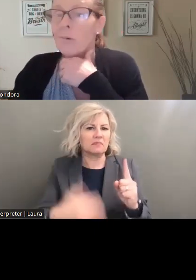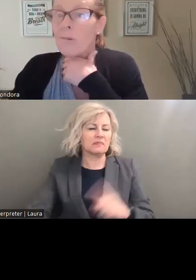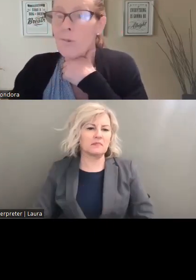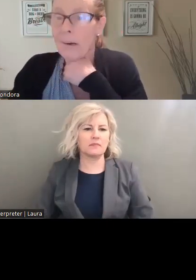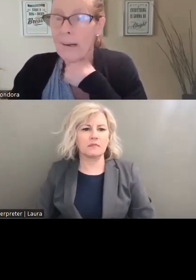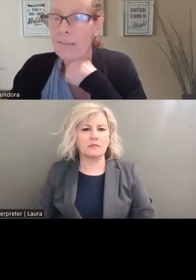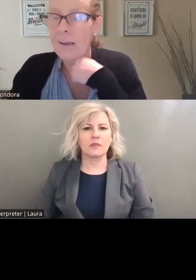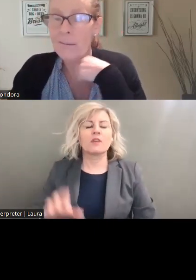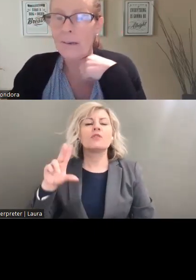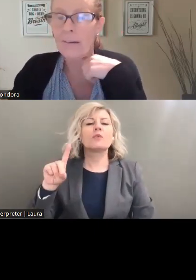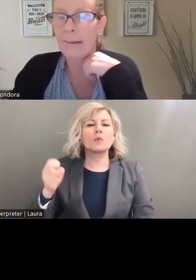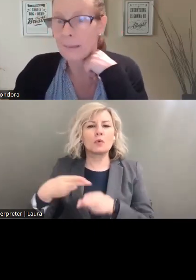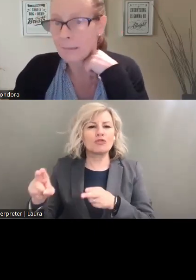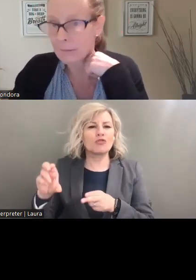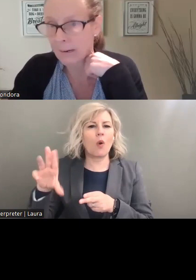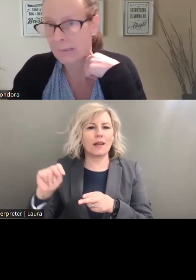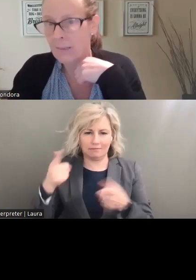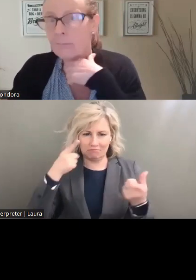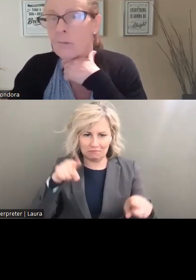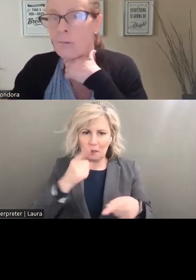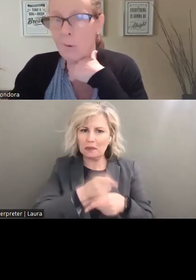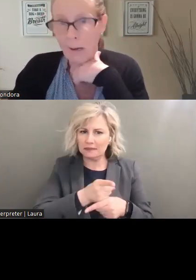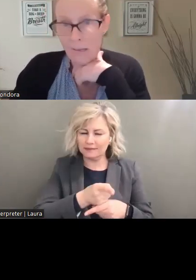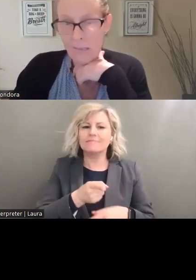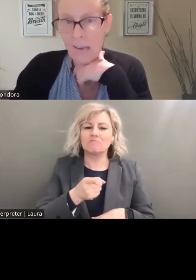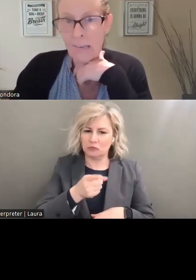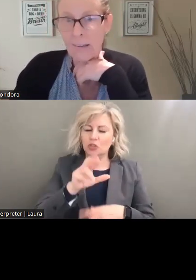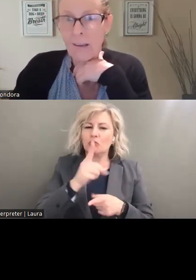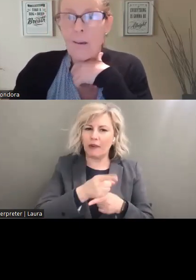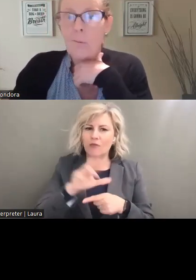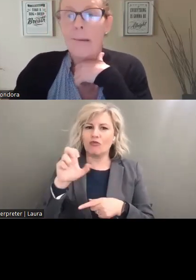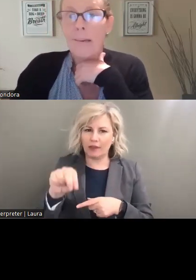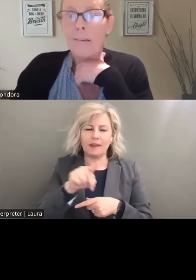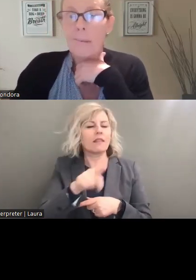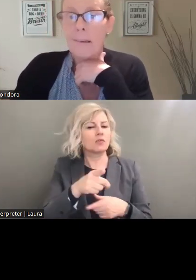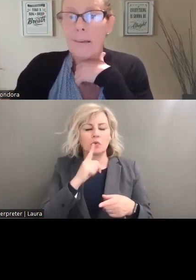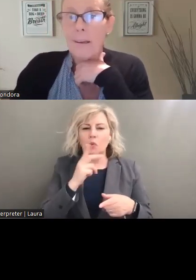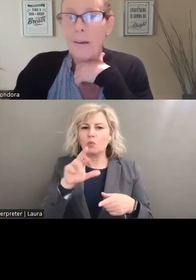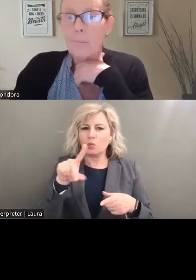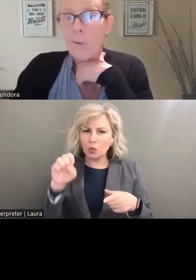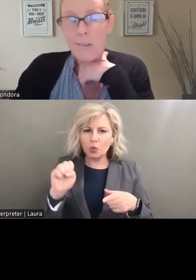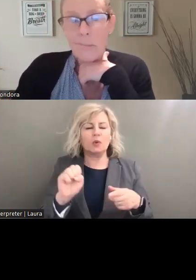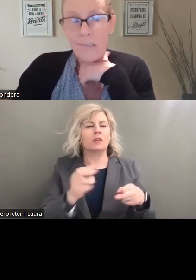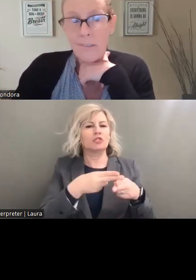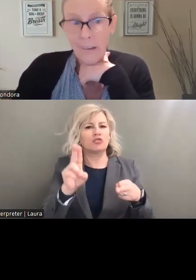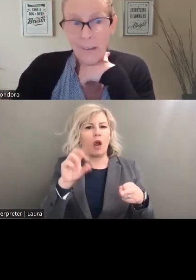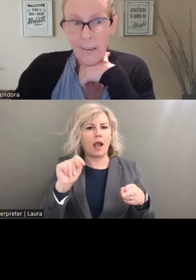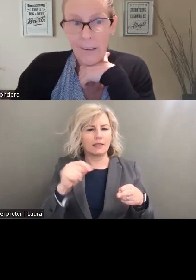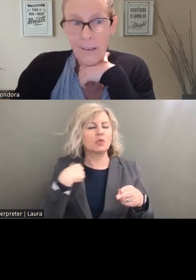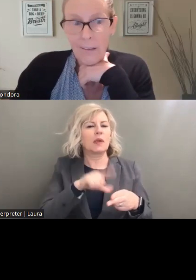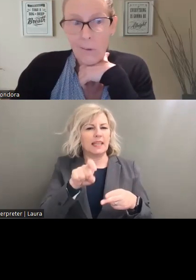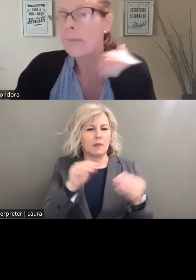They're rude shortcuts. I would agree, Ren. They're rude shortcuts. And we need to be more